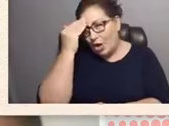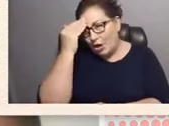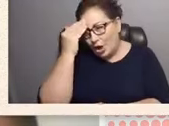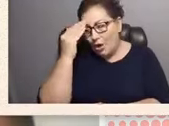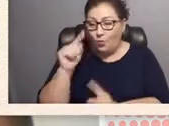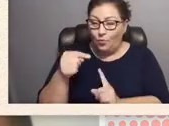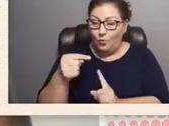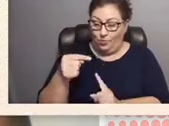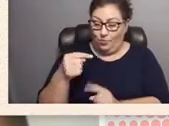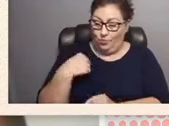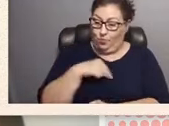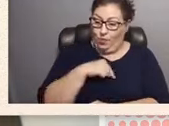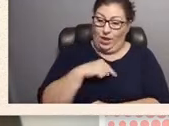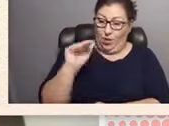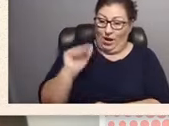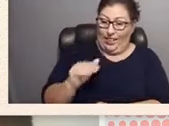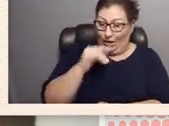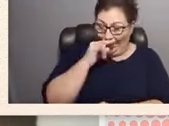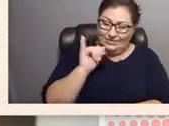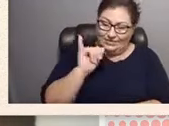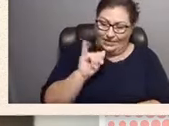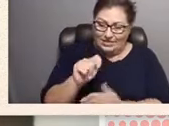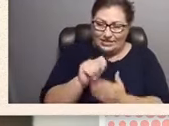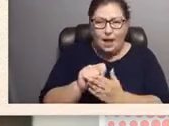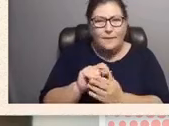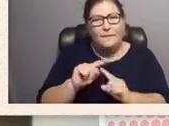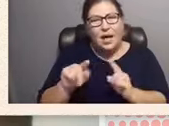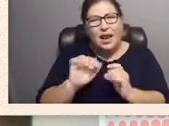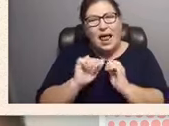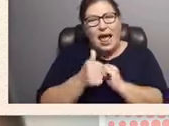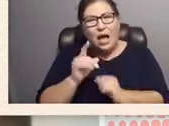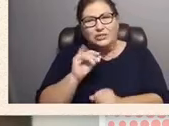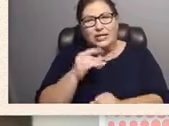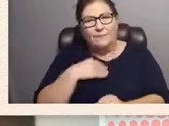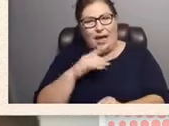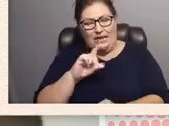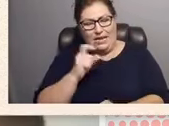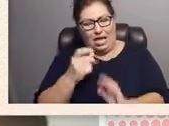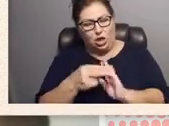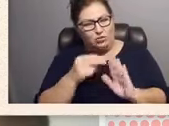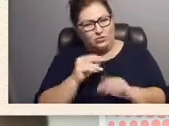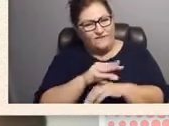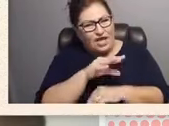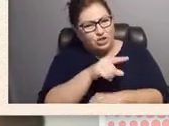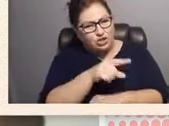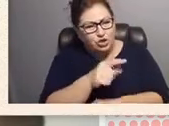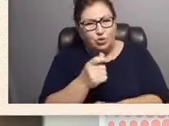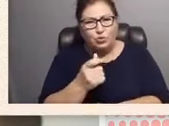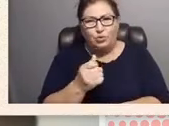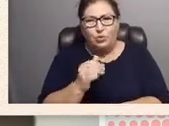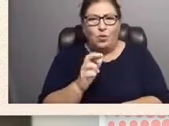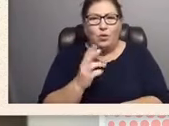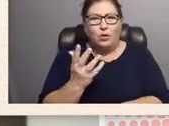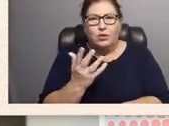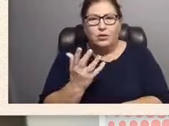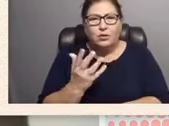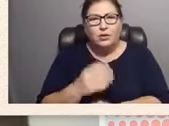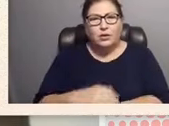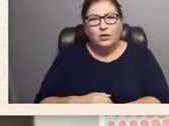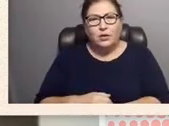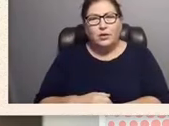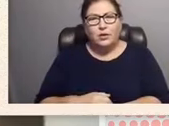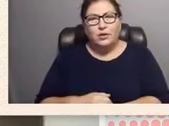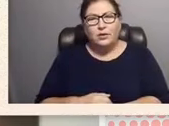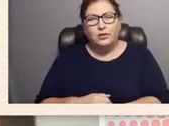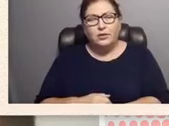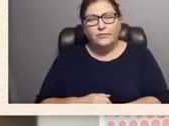did my diagnosis kind of affected you, or at least what got me, since he has a some form of disability as well. Like,